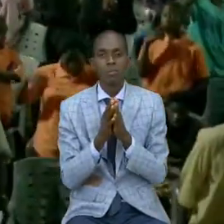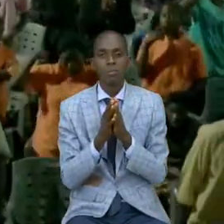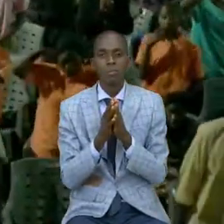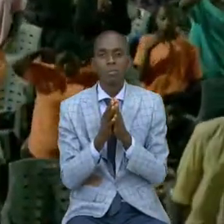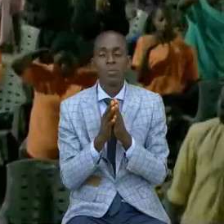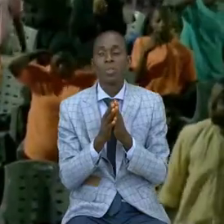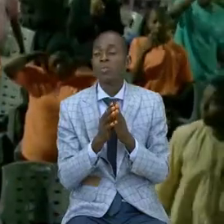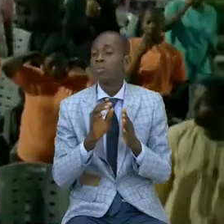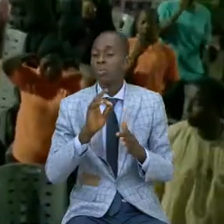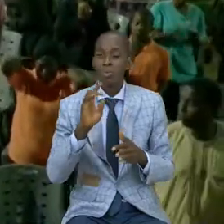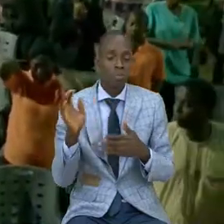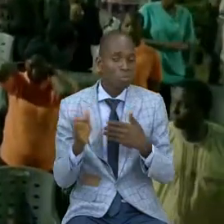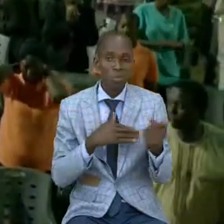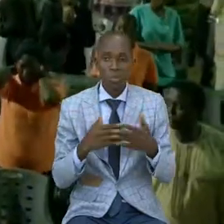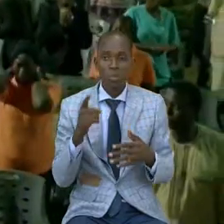pray and connect that person.